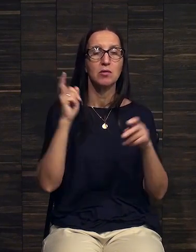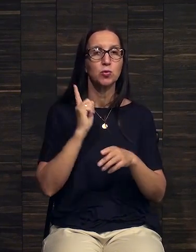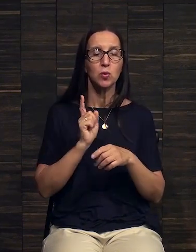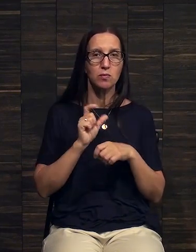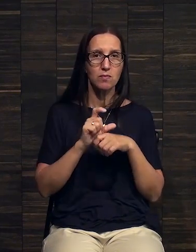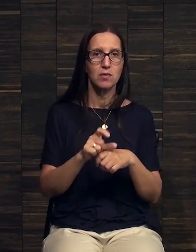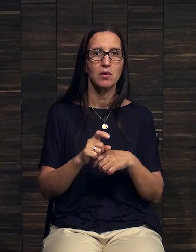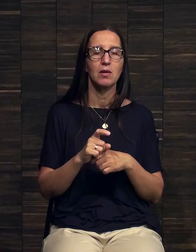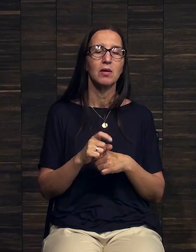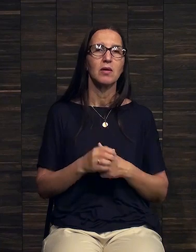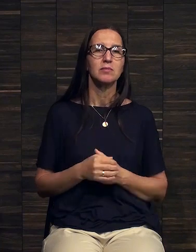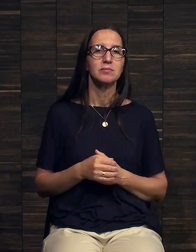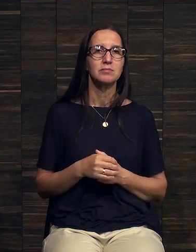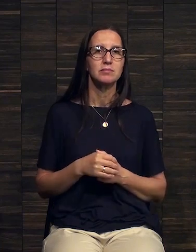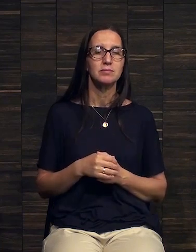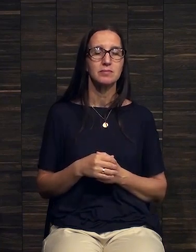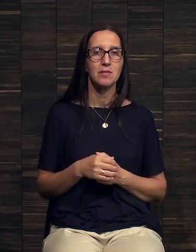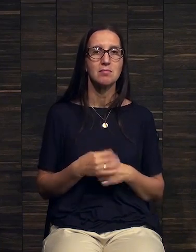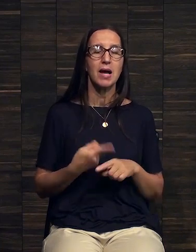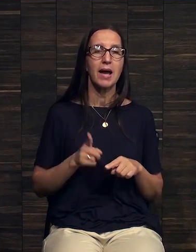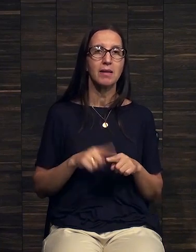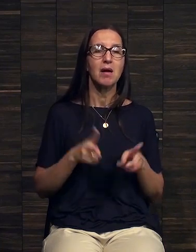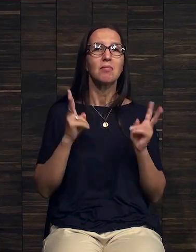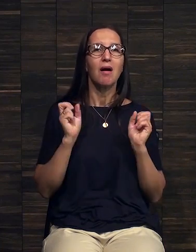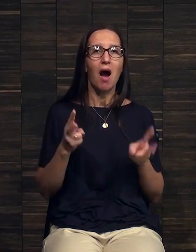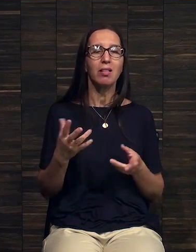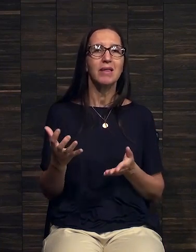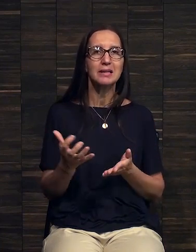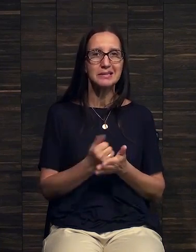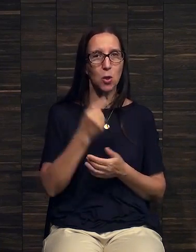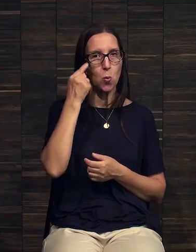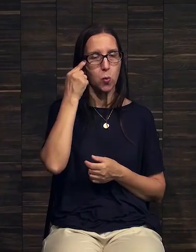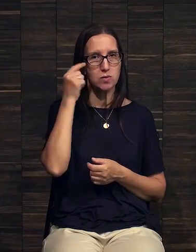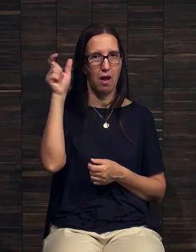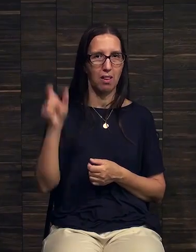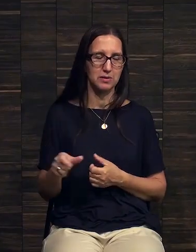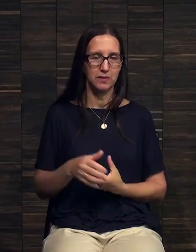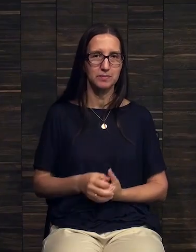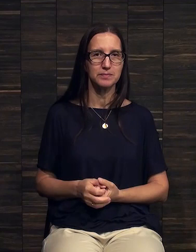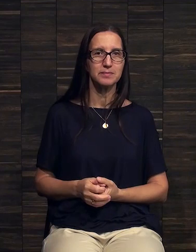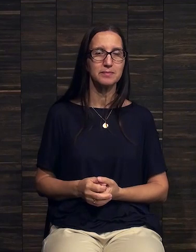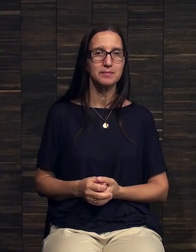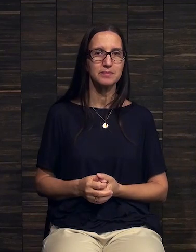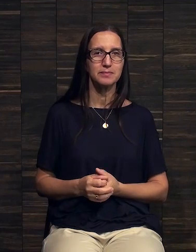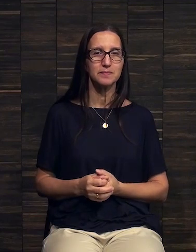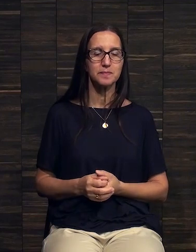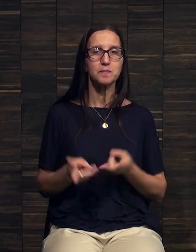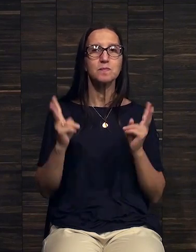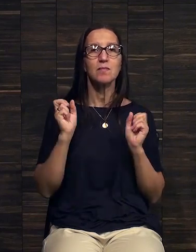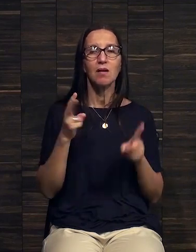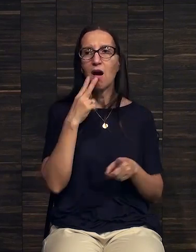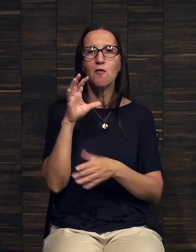manual, which is called How to Spot a Jap, how to find the Asian